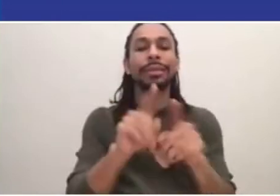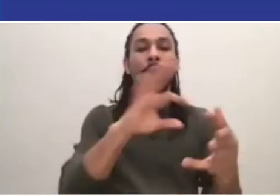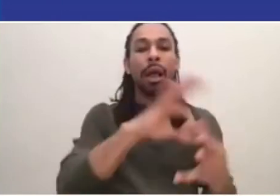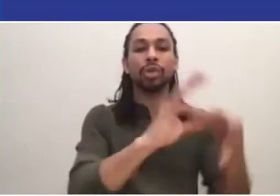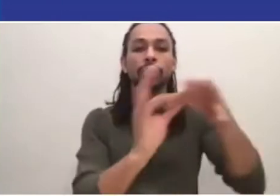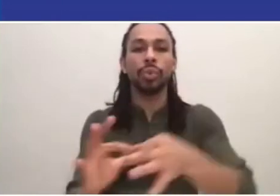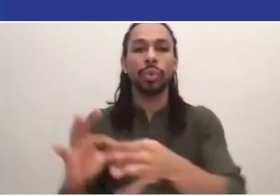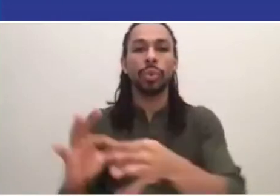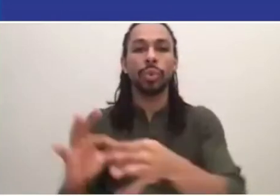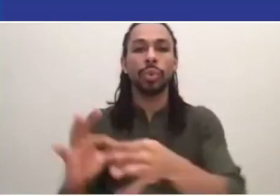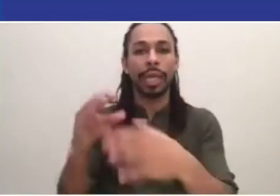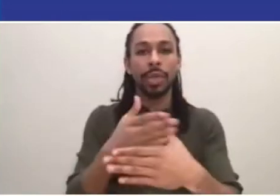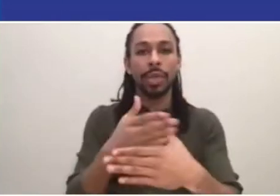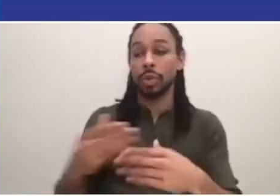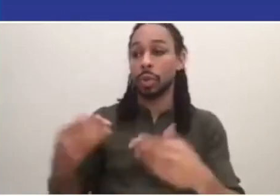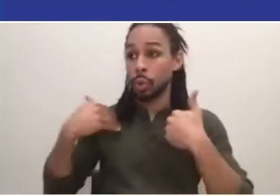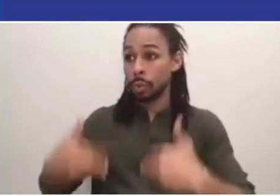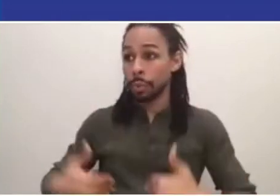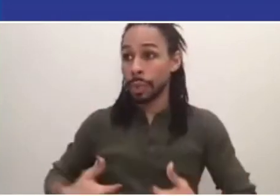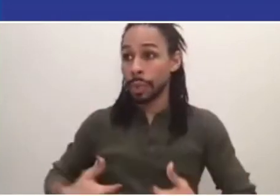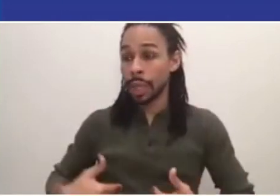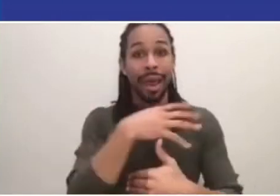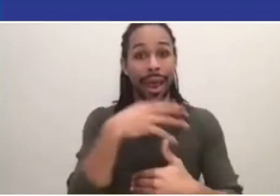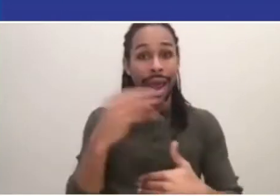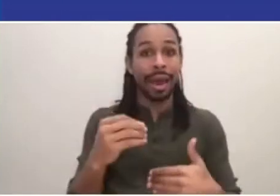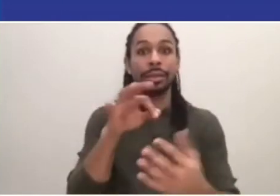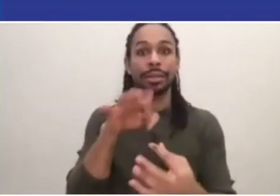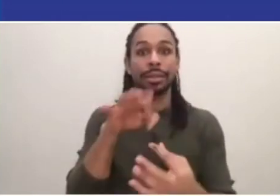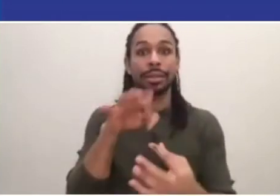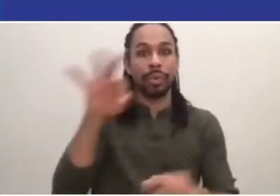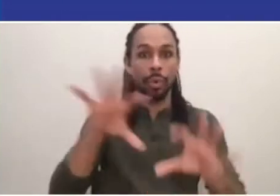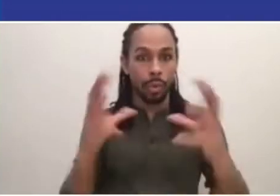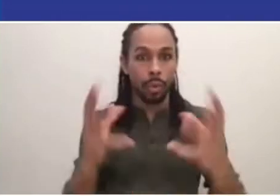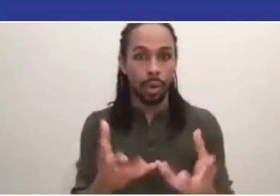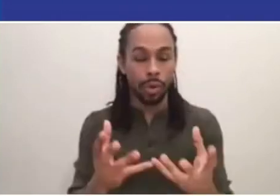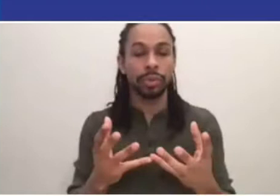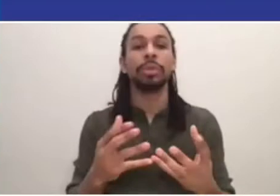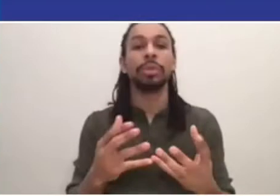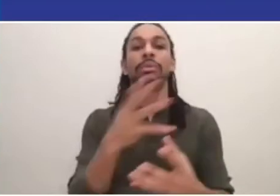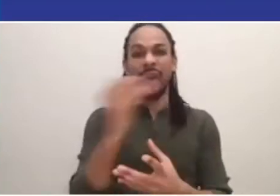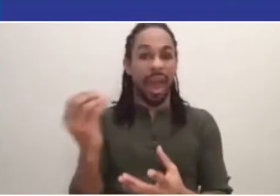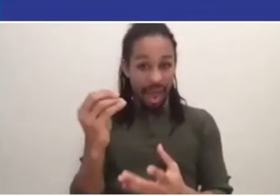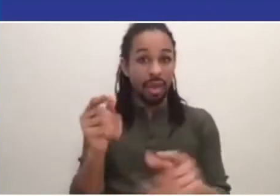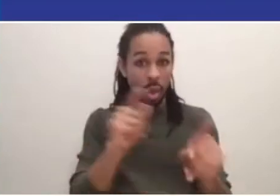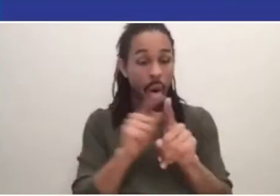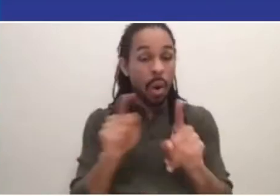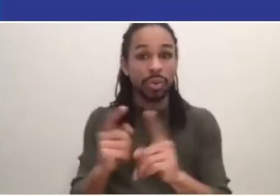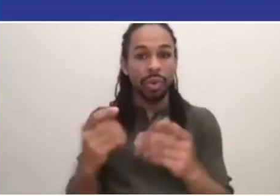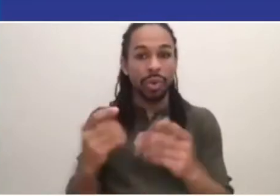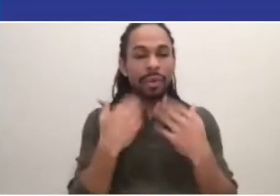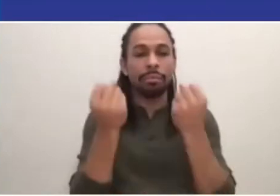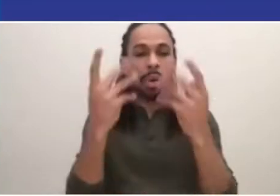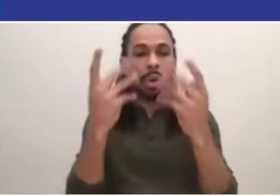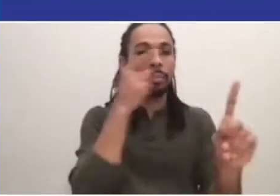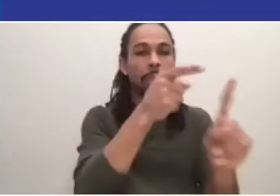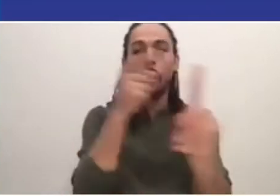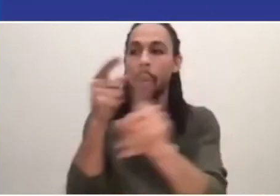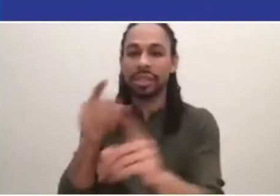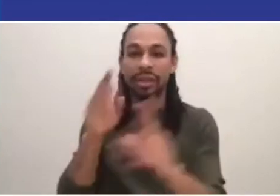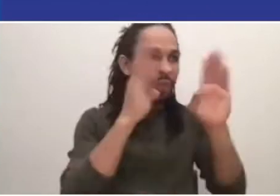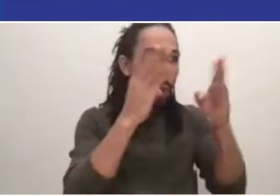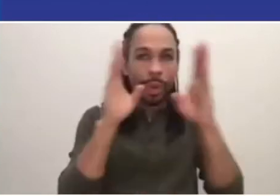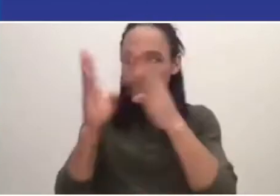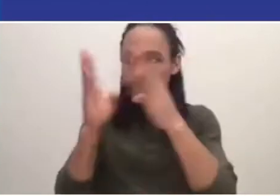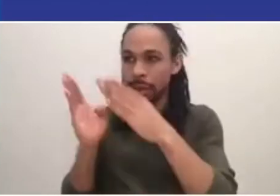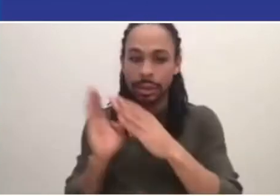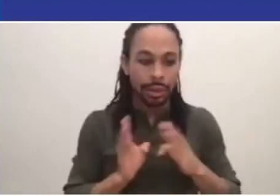human and spirit worlds, and that of multiple points of focus. With regard to the former,